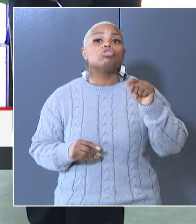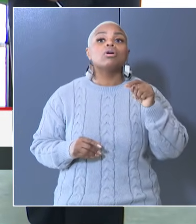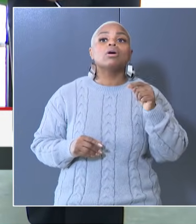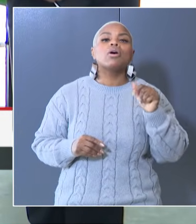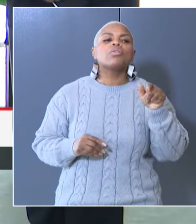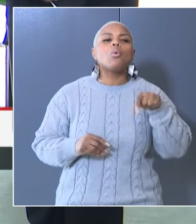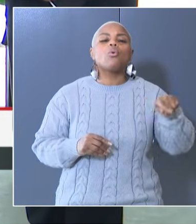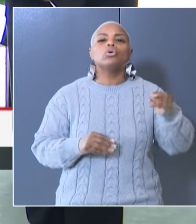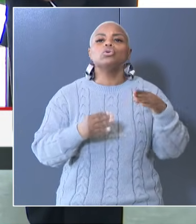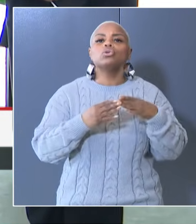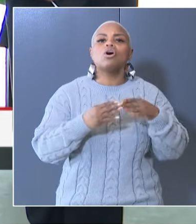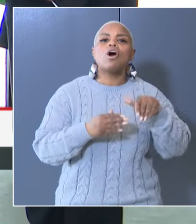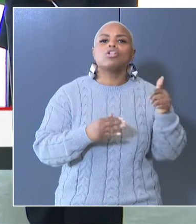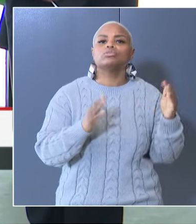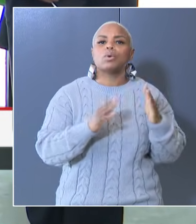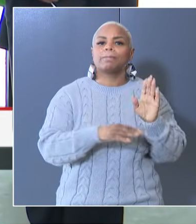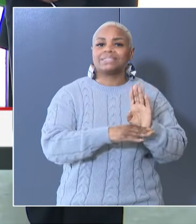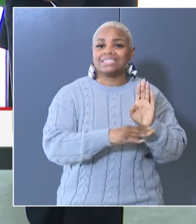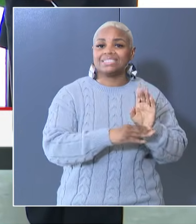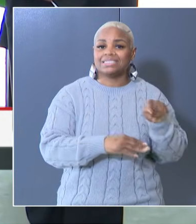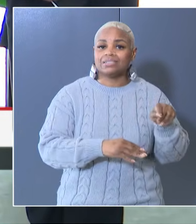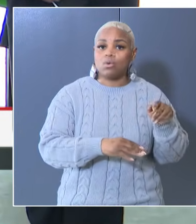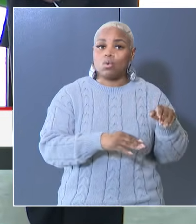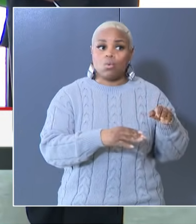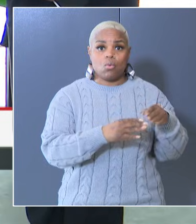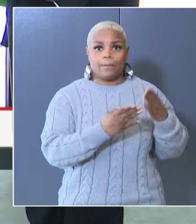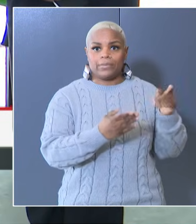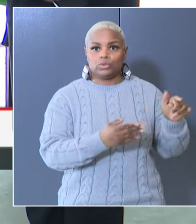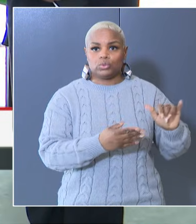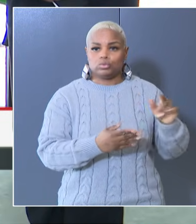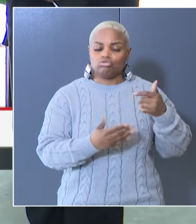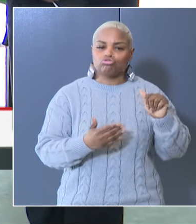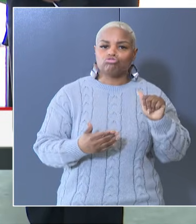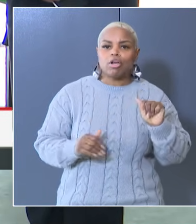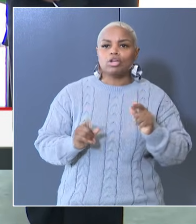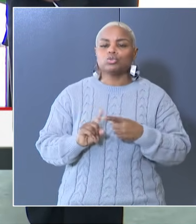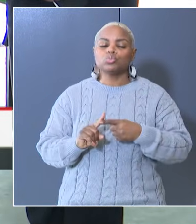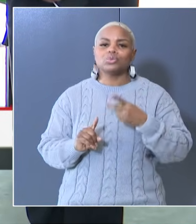really testament to doing the big things and fitting the small pieces in where we can.